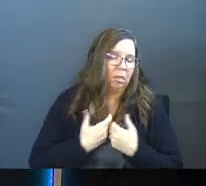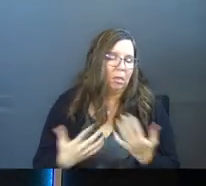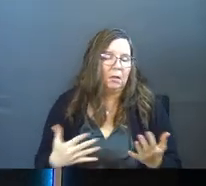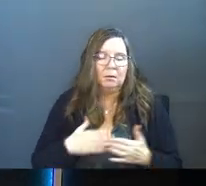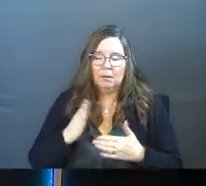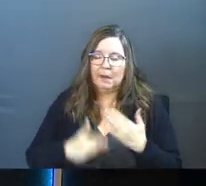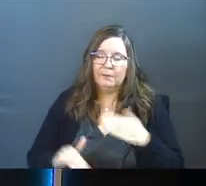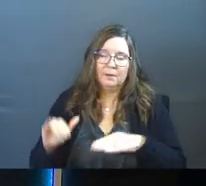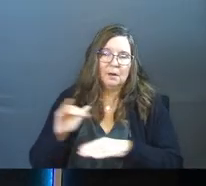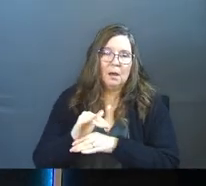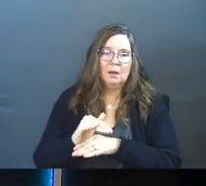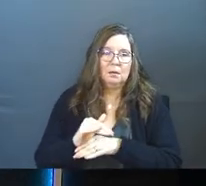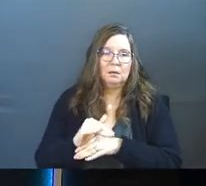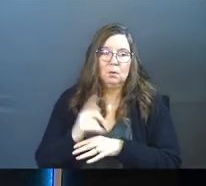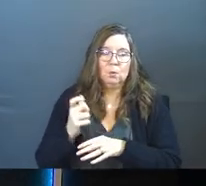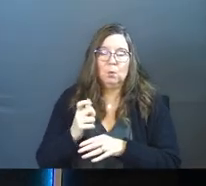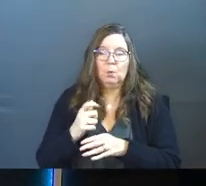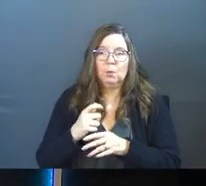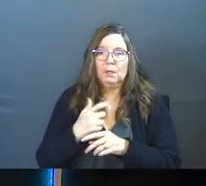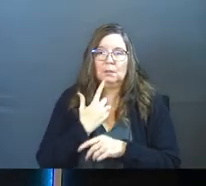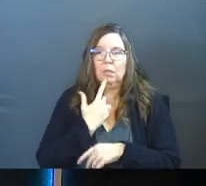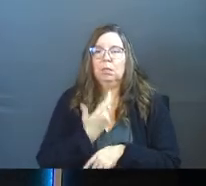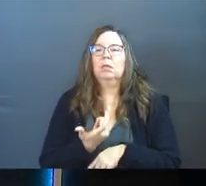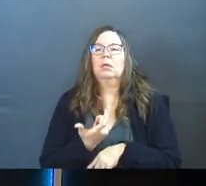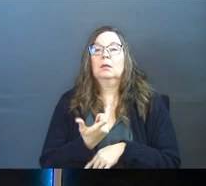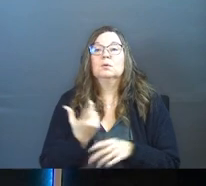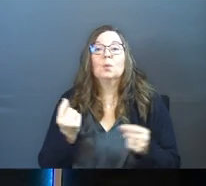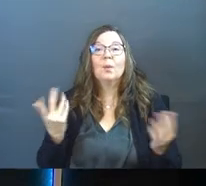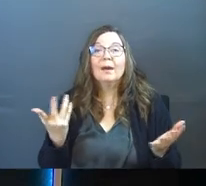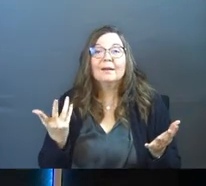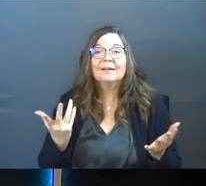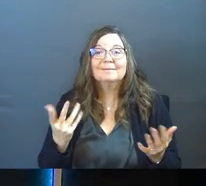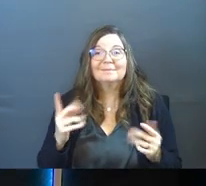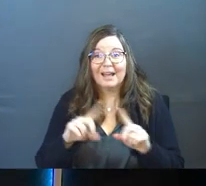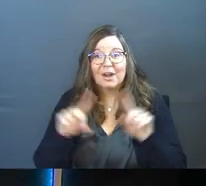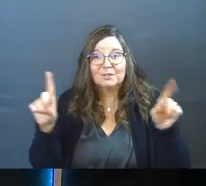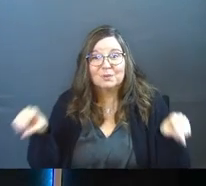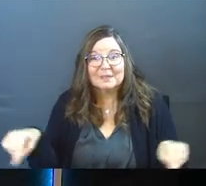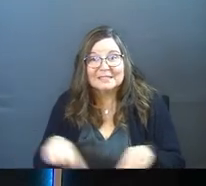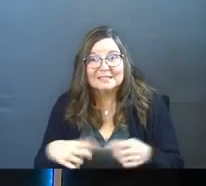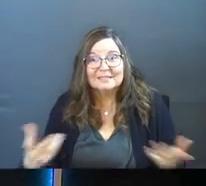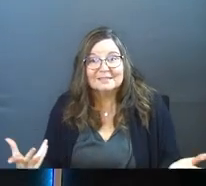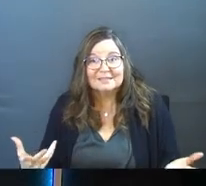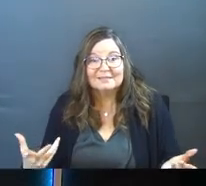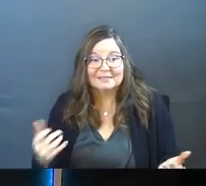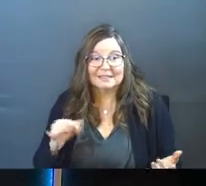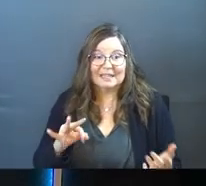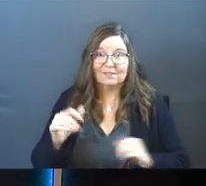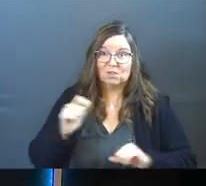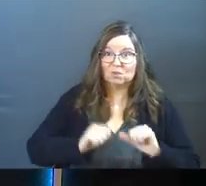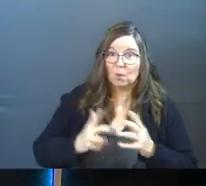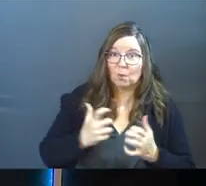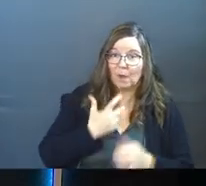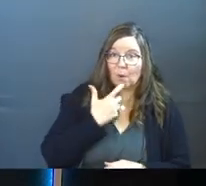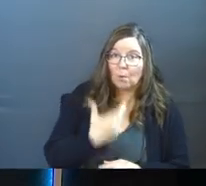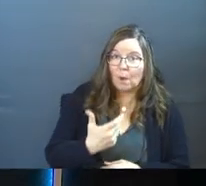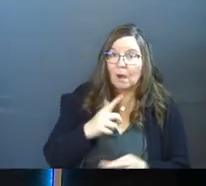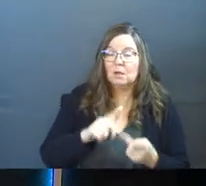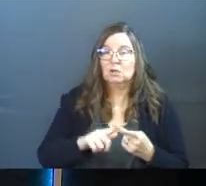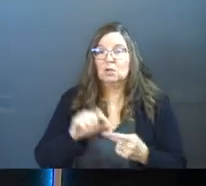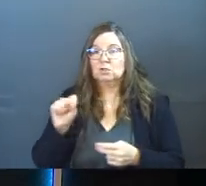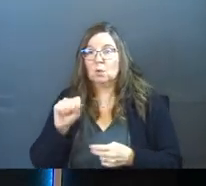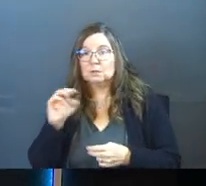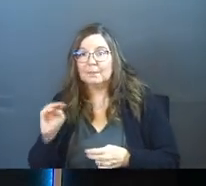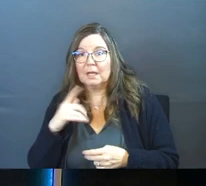when we get to the end of the night, we just veg out to what? Our screens. If it's the show that we want to binge watch or the